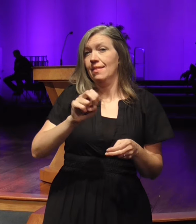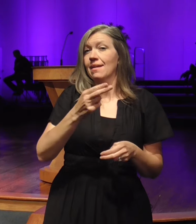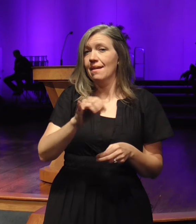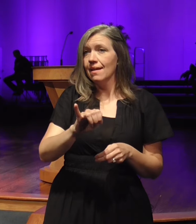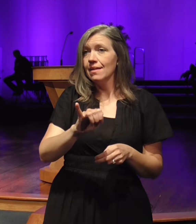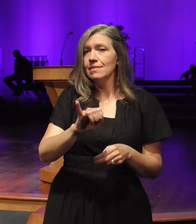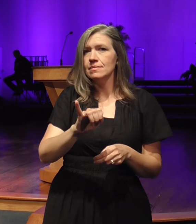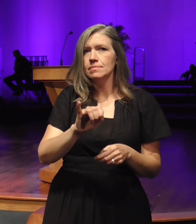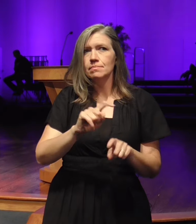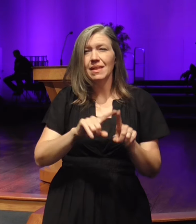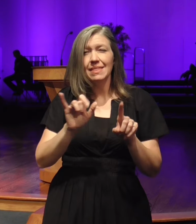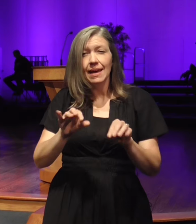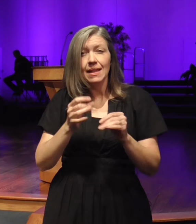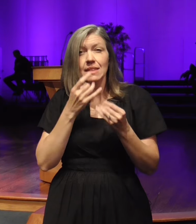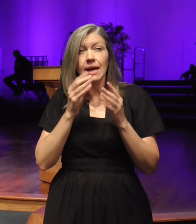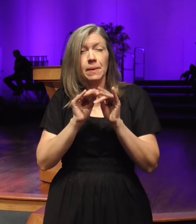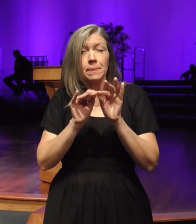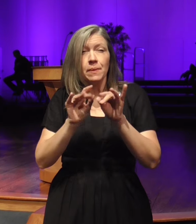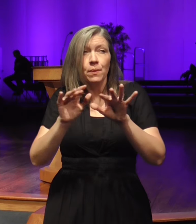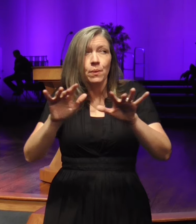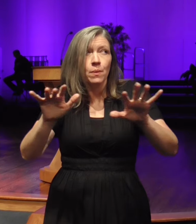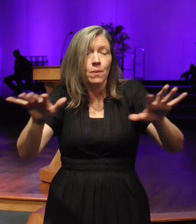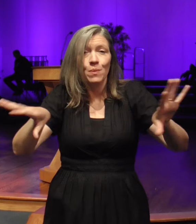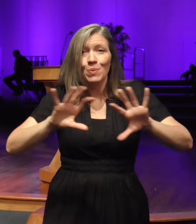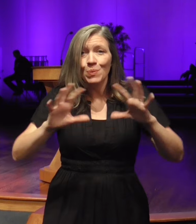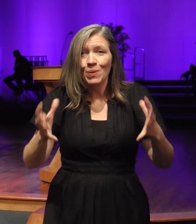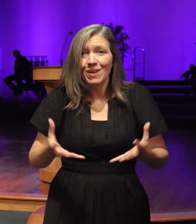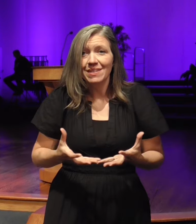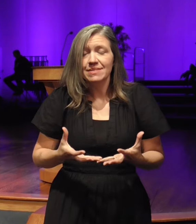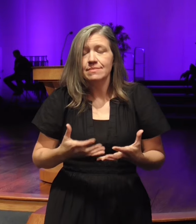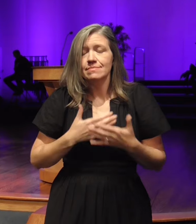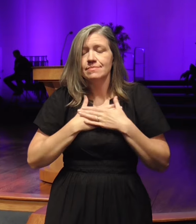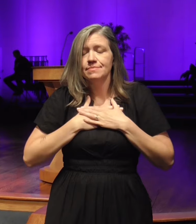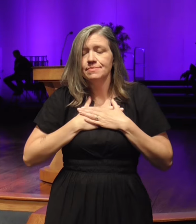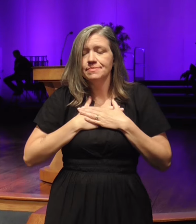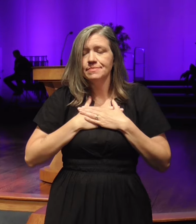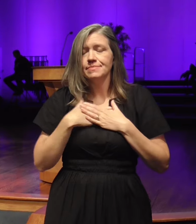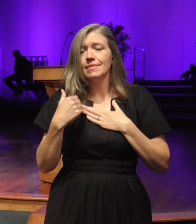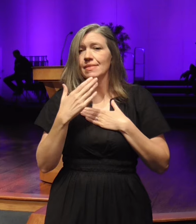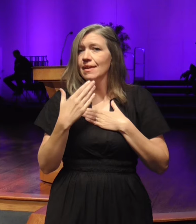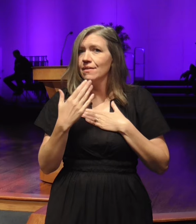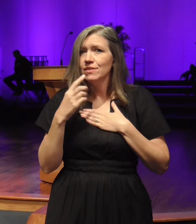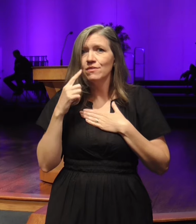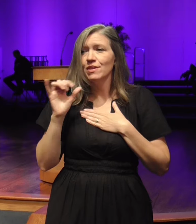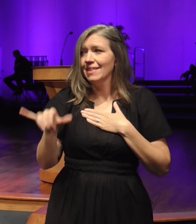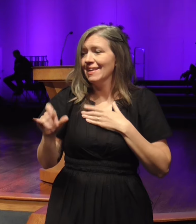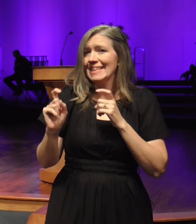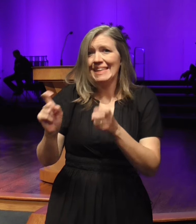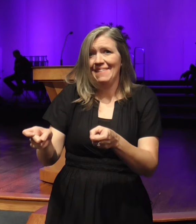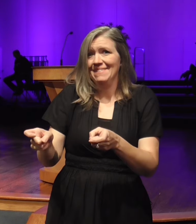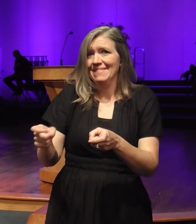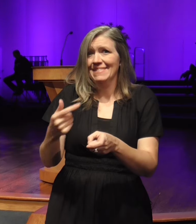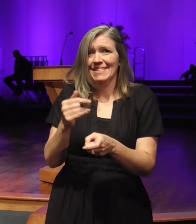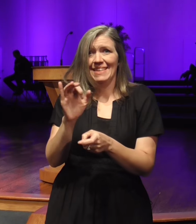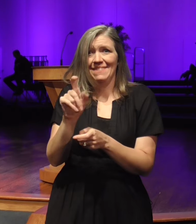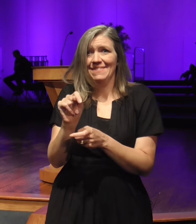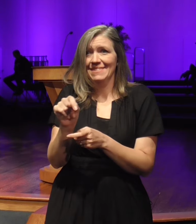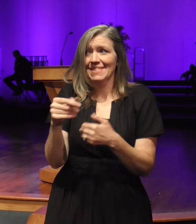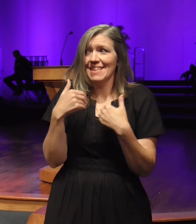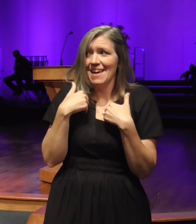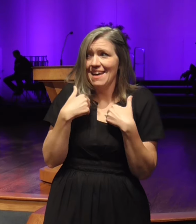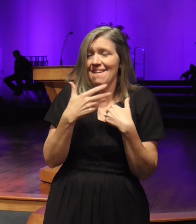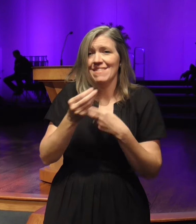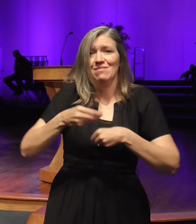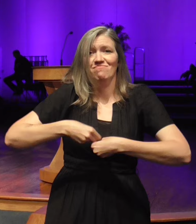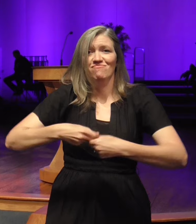light into this space that we call Mile High, but they also bring that light out into the world,